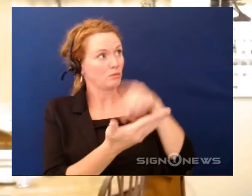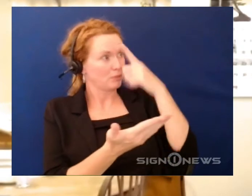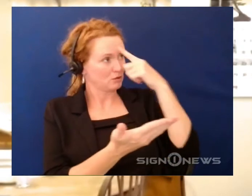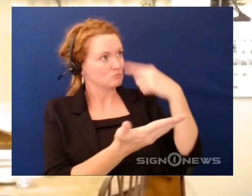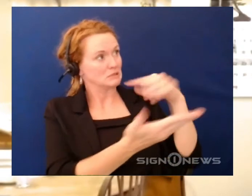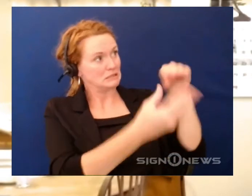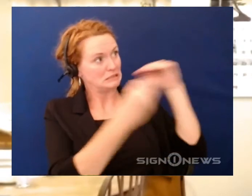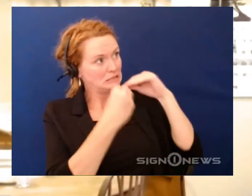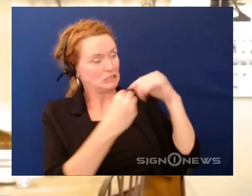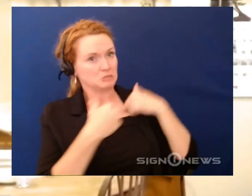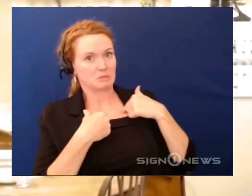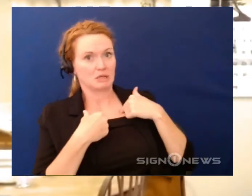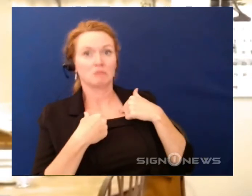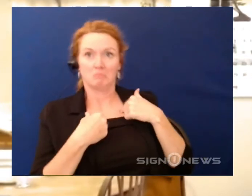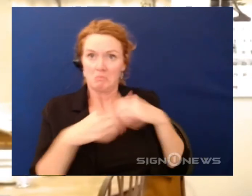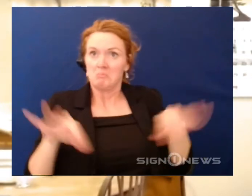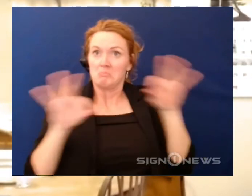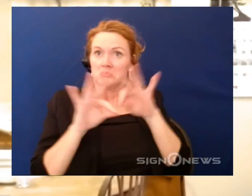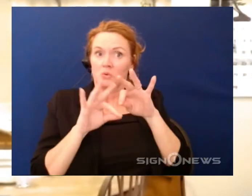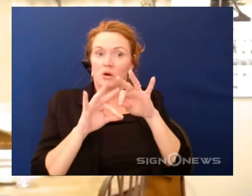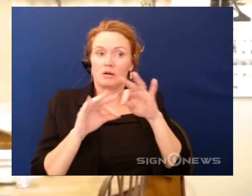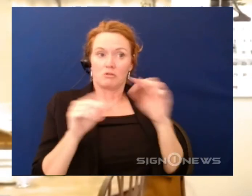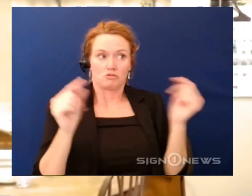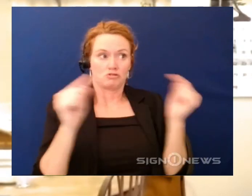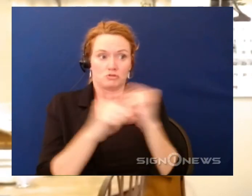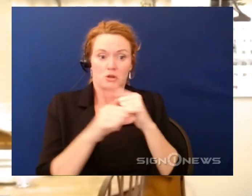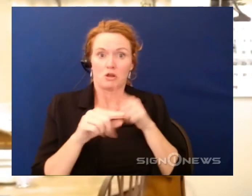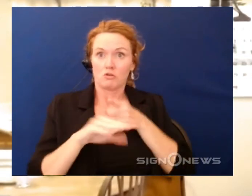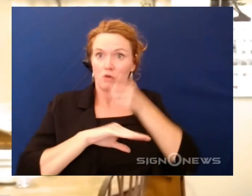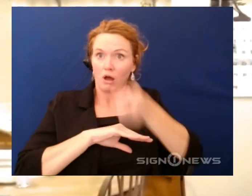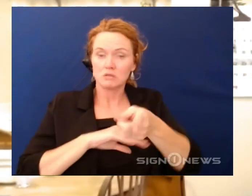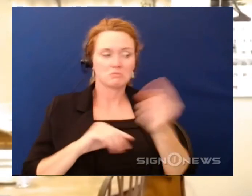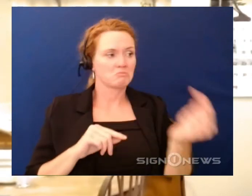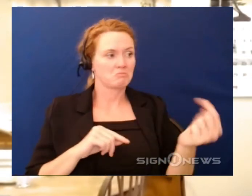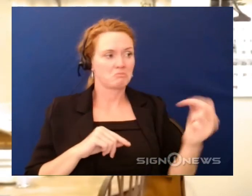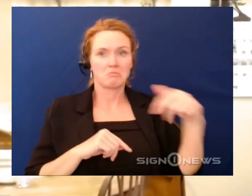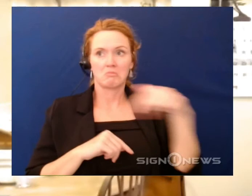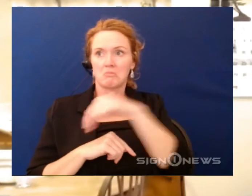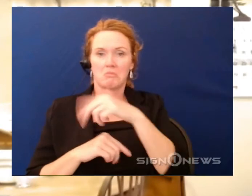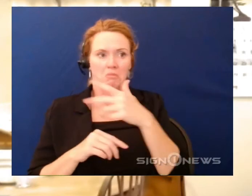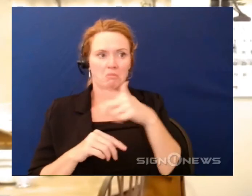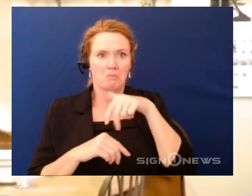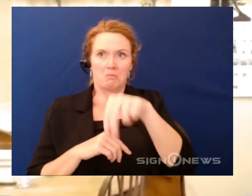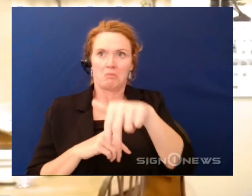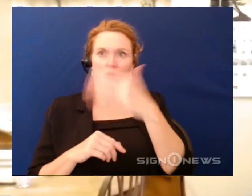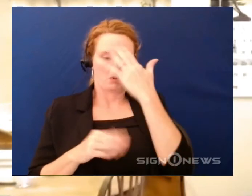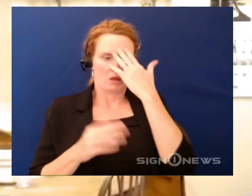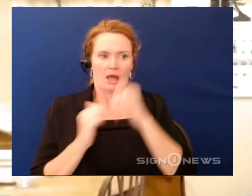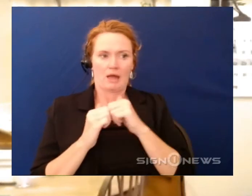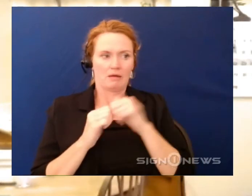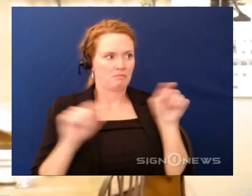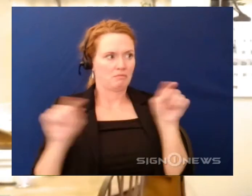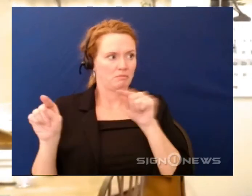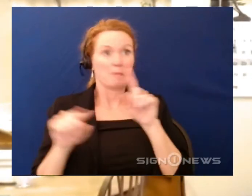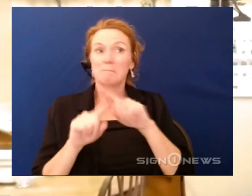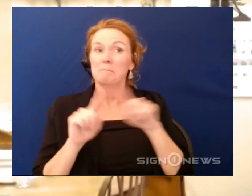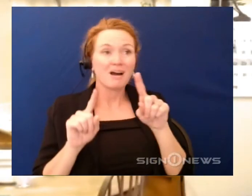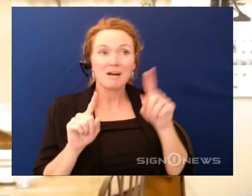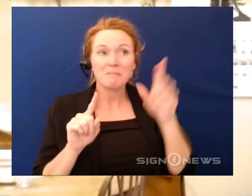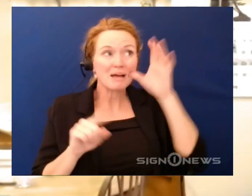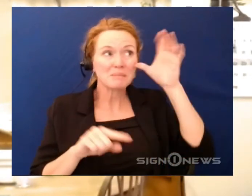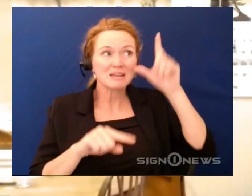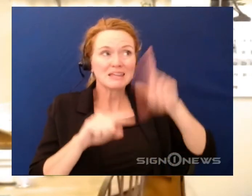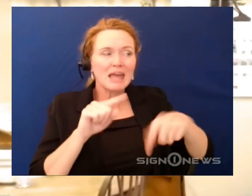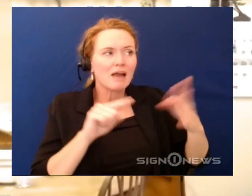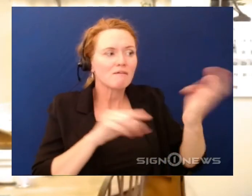sure to look both ways. If my parents had guardianship over me, they still can't force me to be safe and